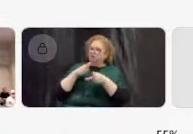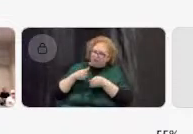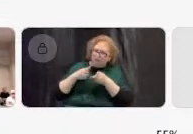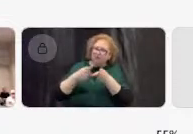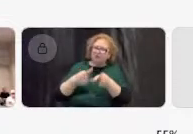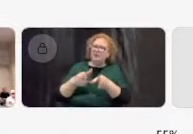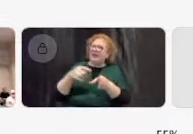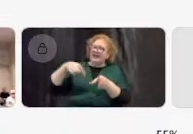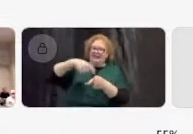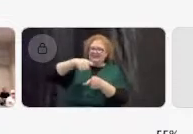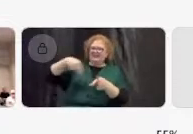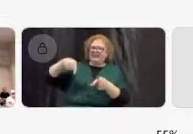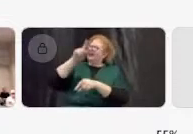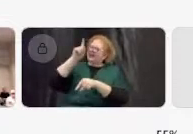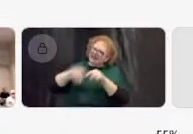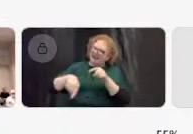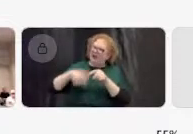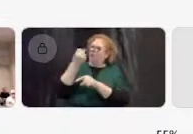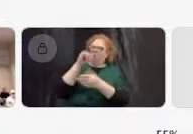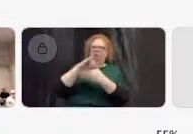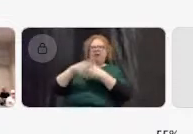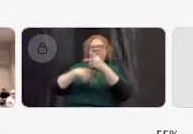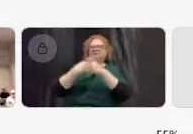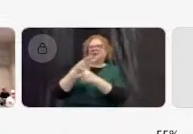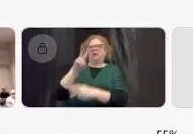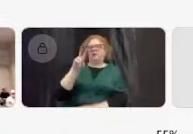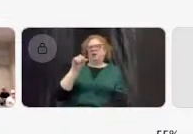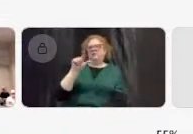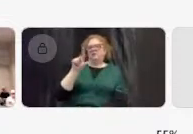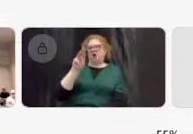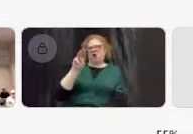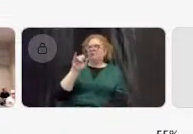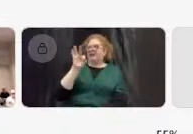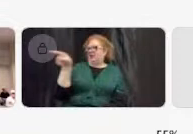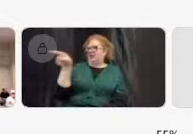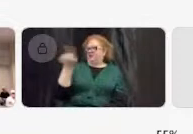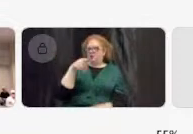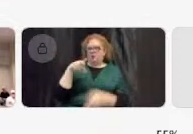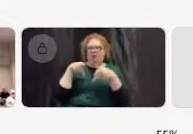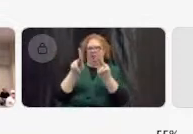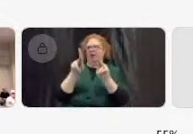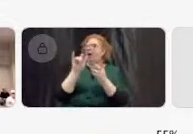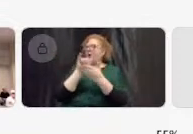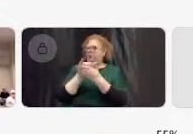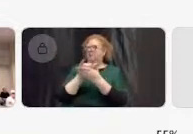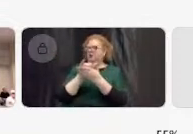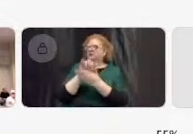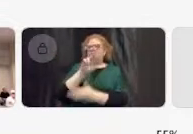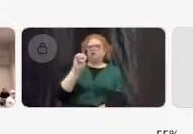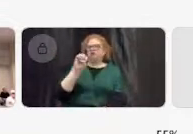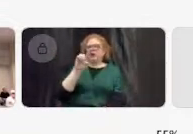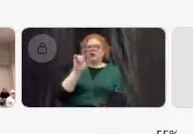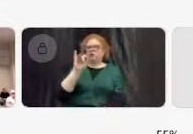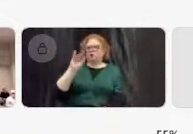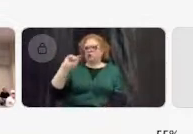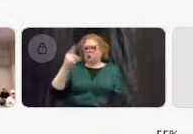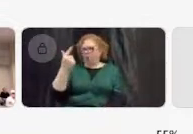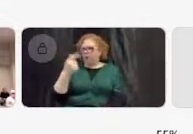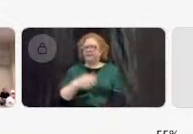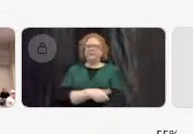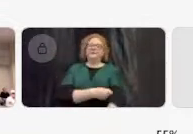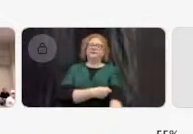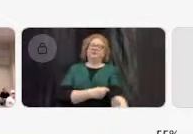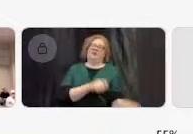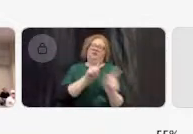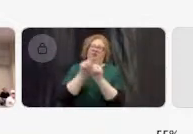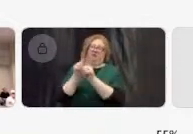proposed if the short-term rental rezoning is permitted. Also, I can also state that there has been an increase in golf